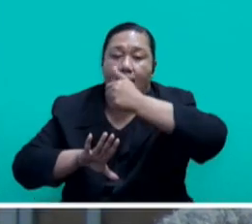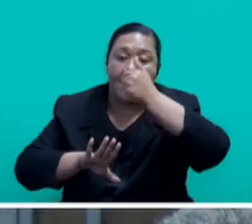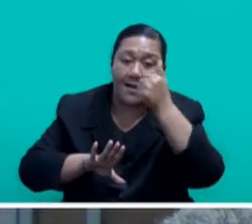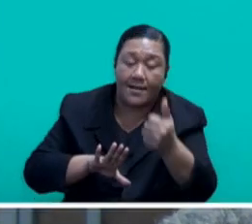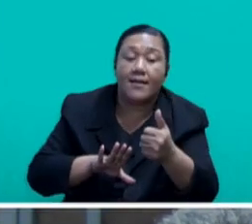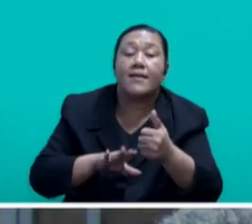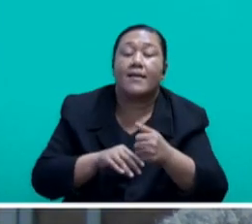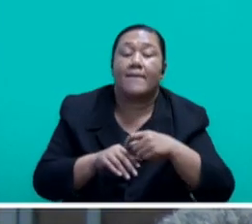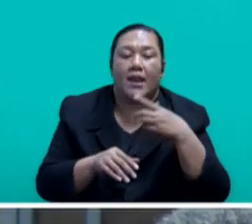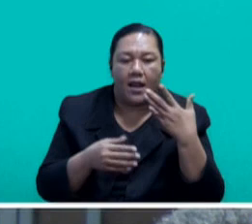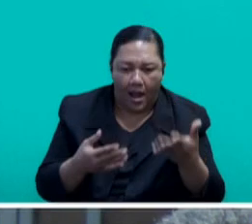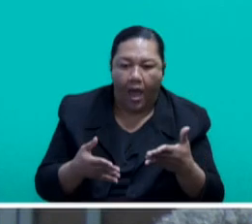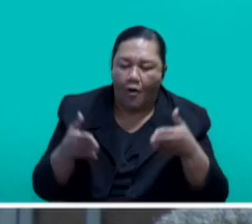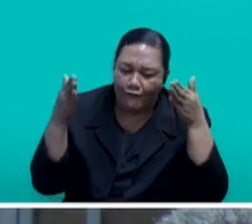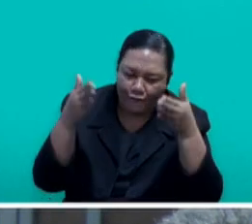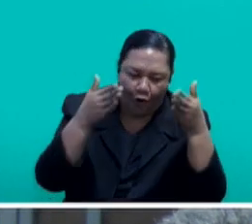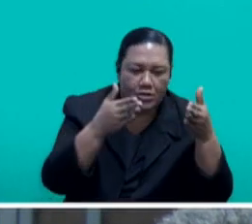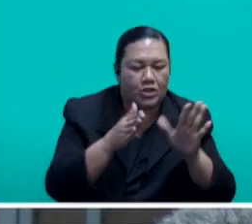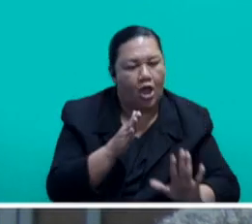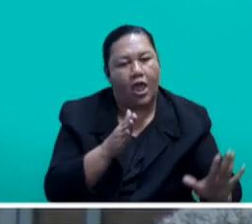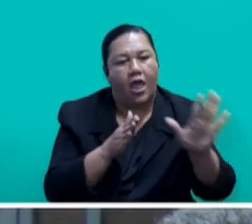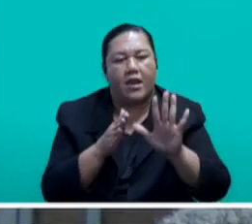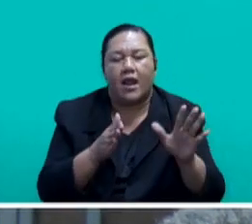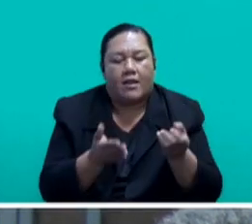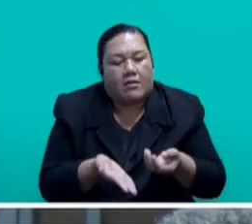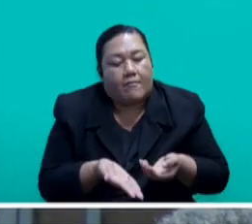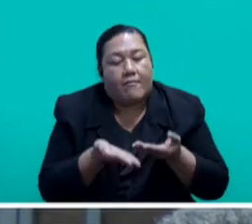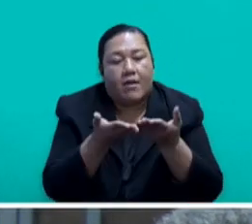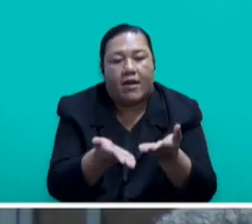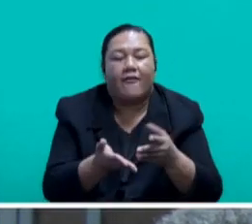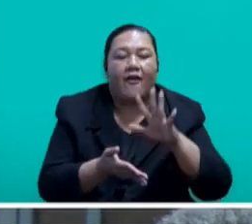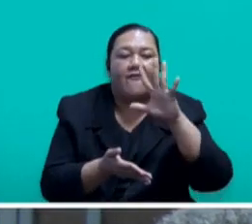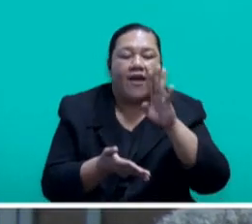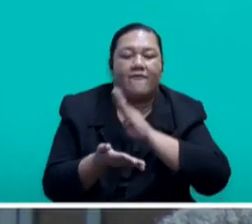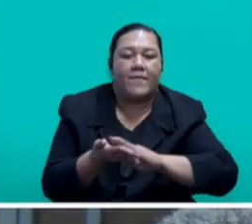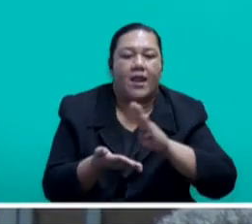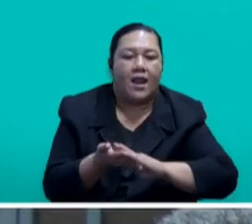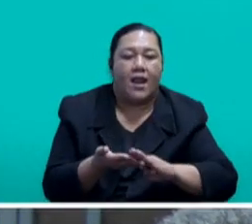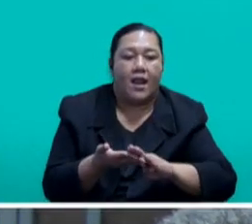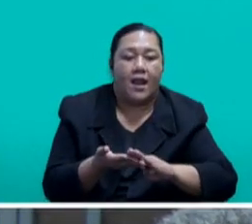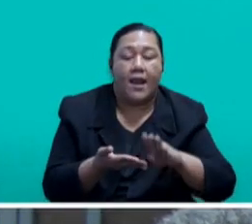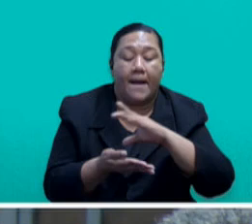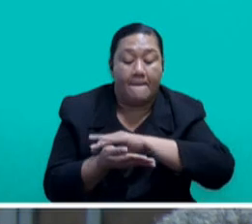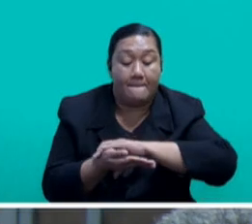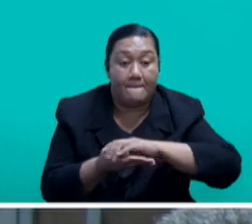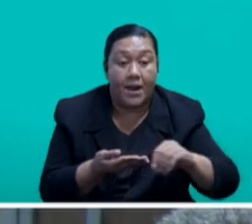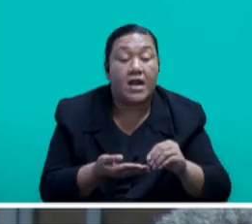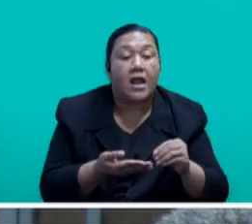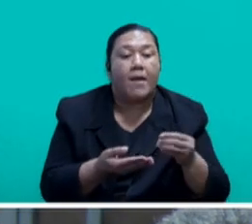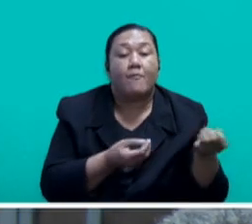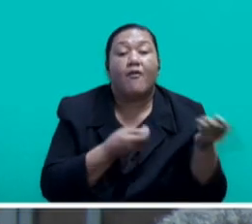area with the provision of 5 million funding provided by the World Bank to